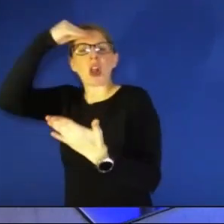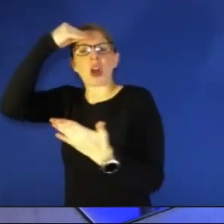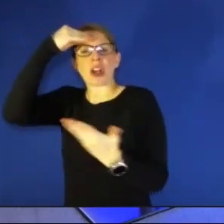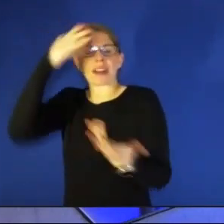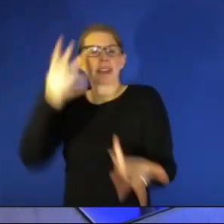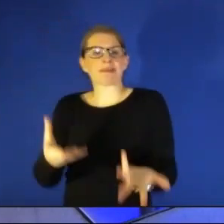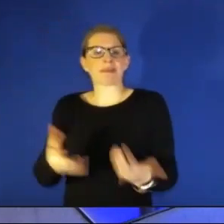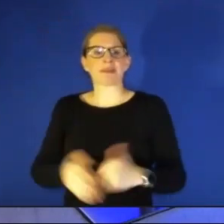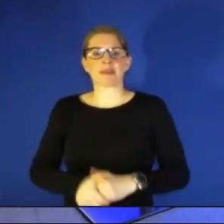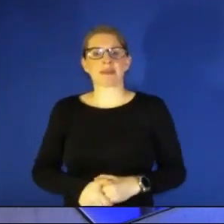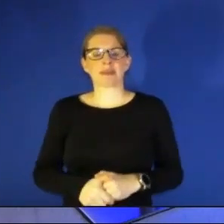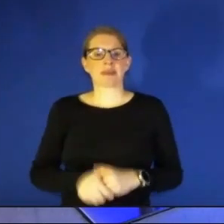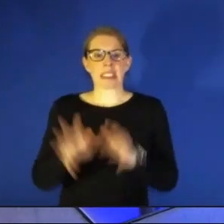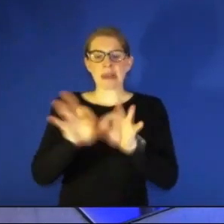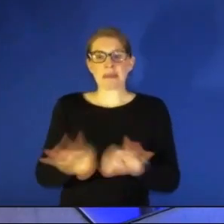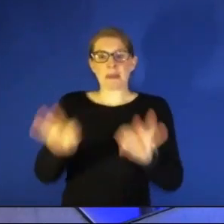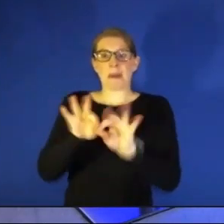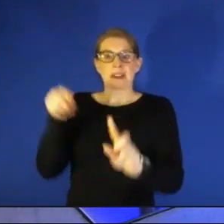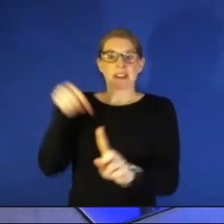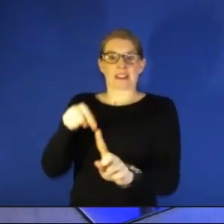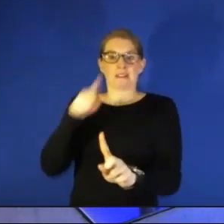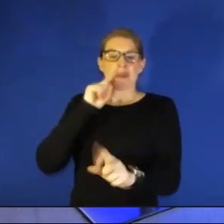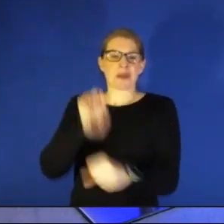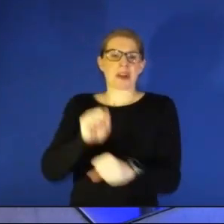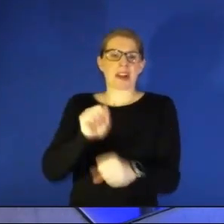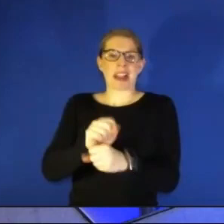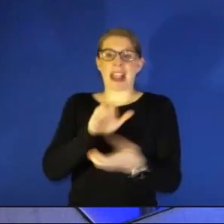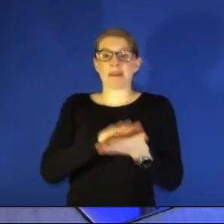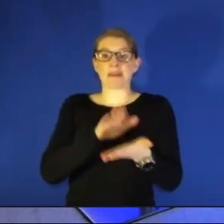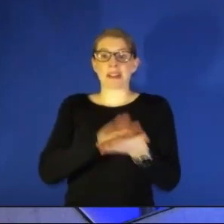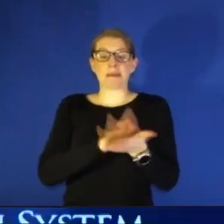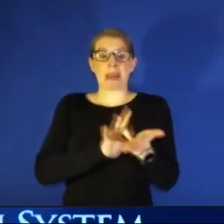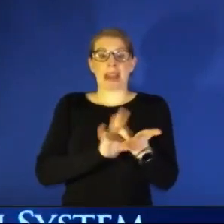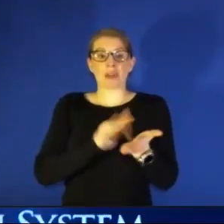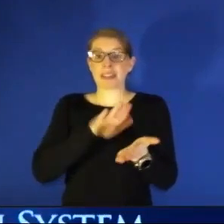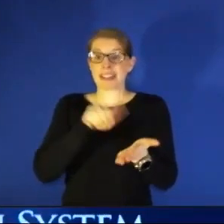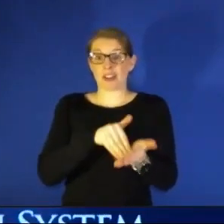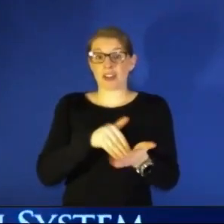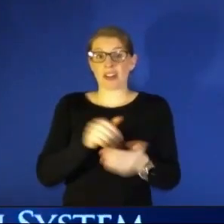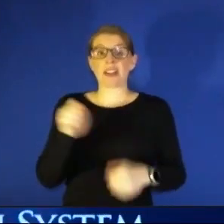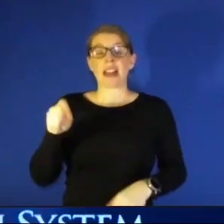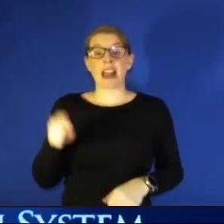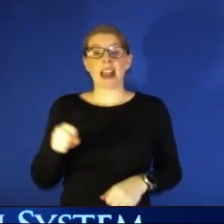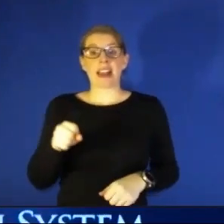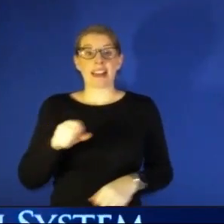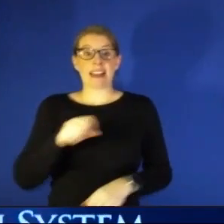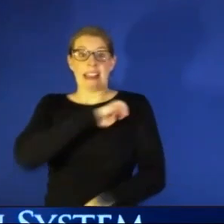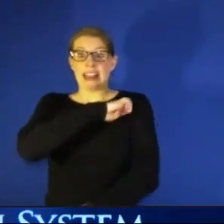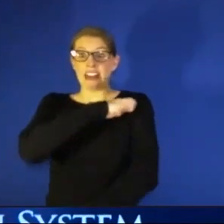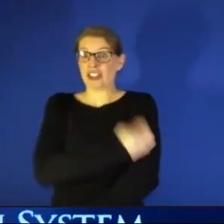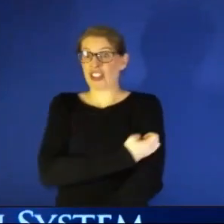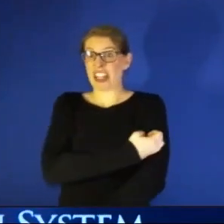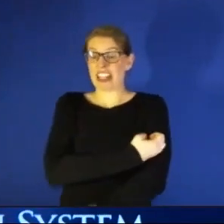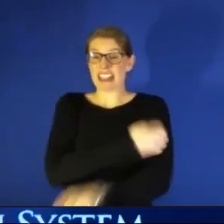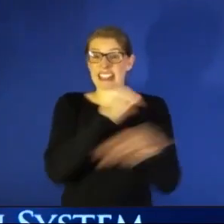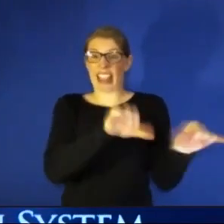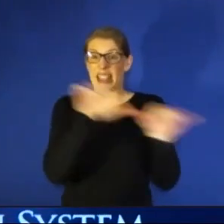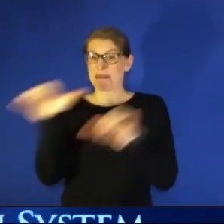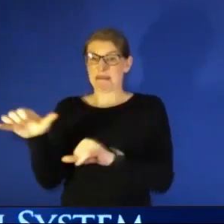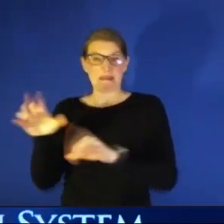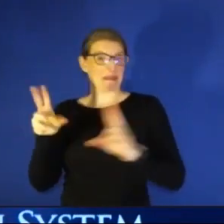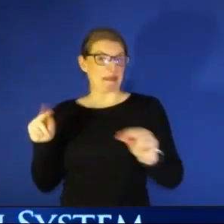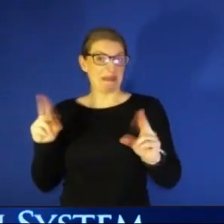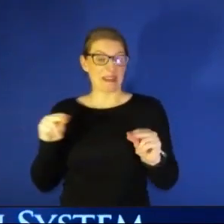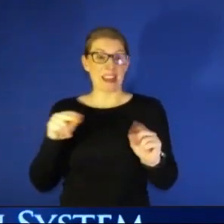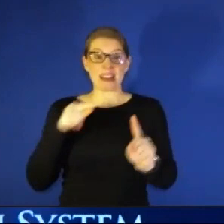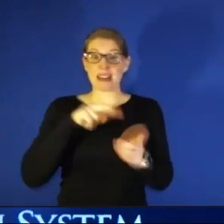about the importance of working for an academic medical center? Yeah, I think it's an energy like none other. We're doing cutting edge treatments,